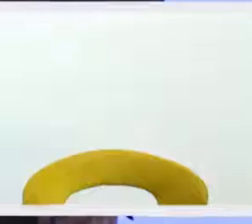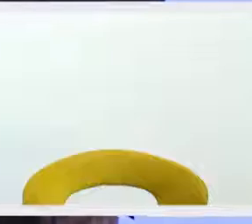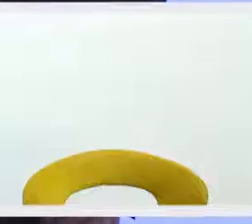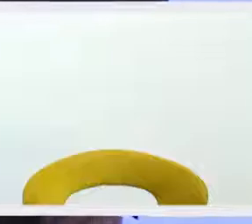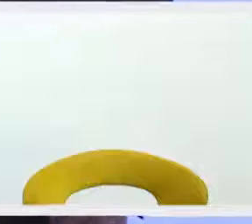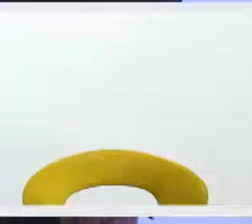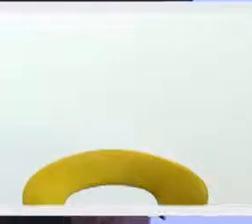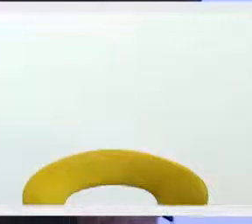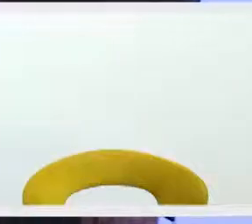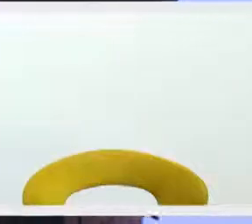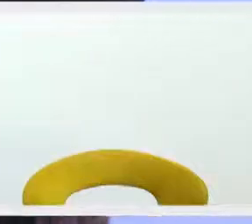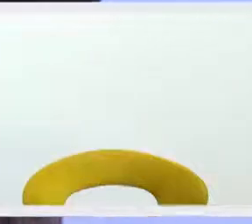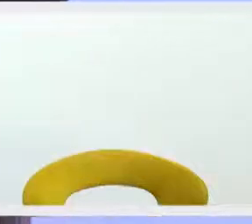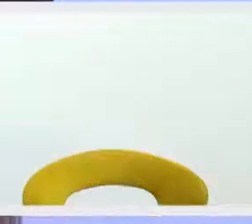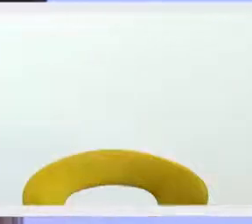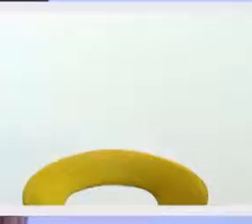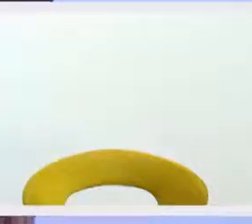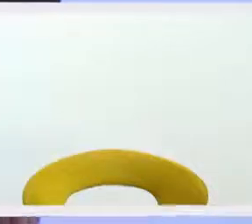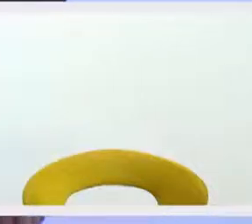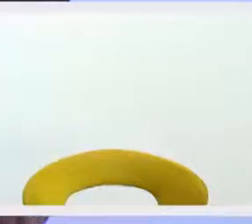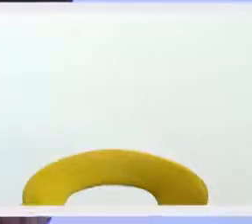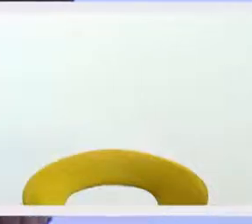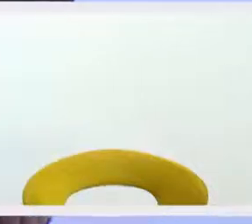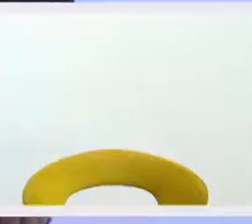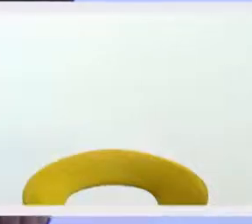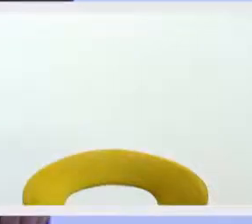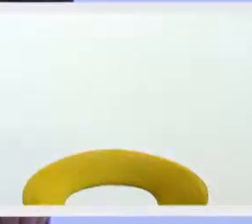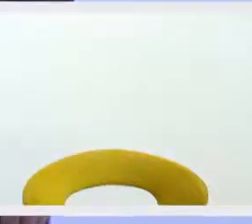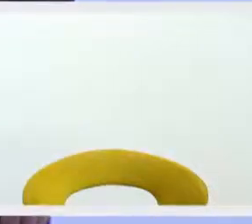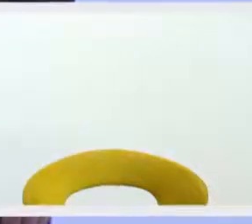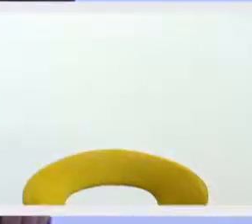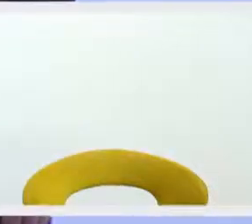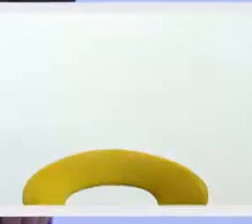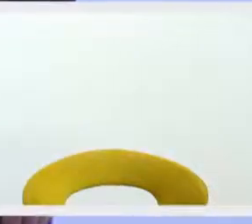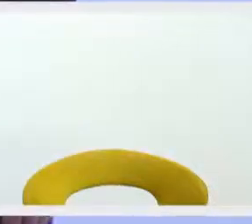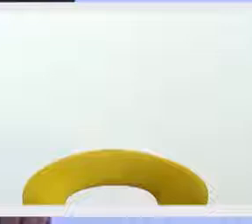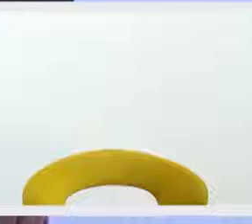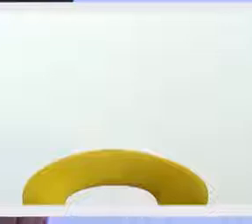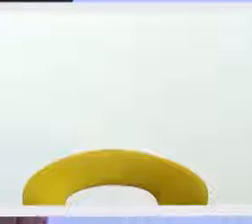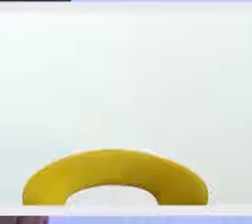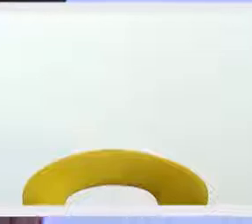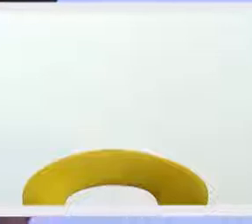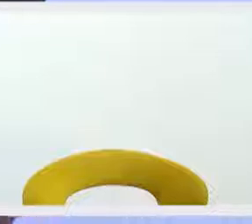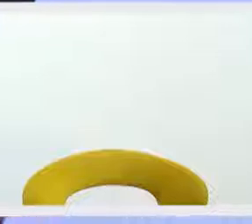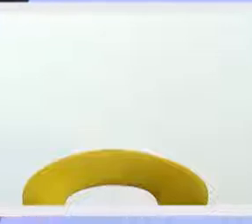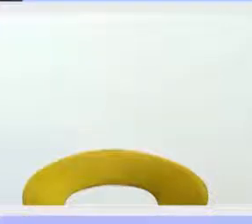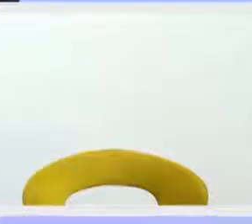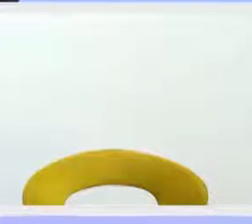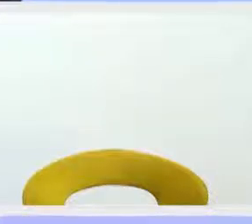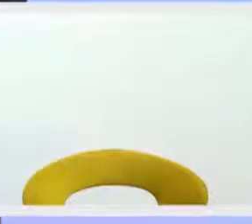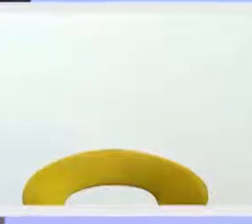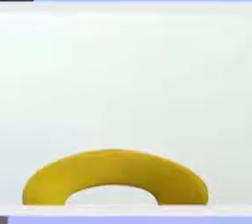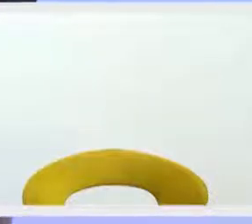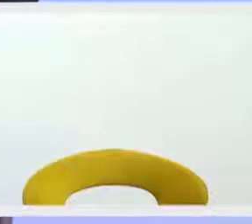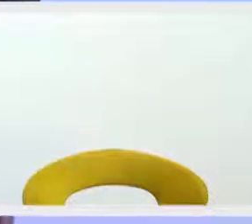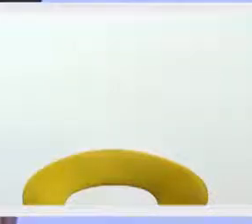working. Okay, well, that's unfortunate. I don't know what to do.